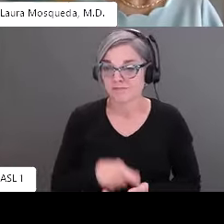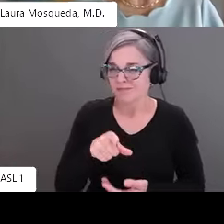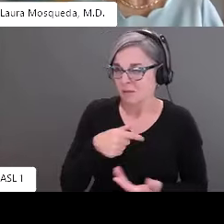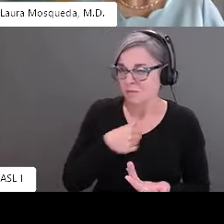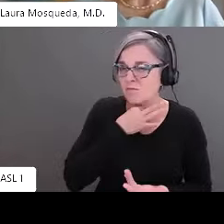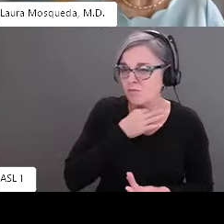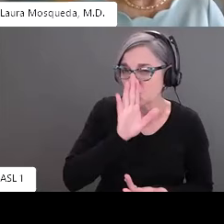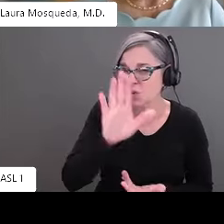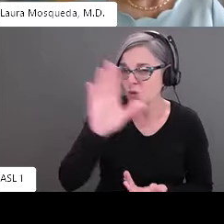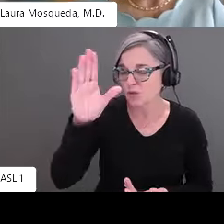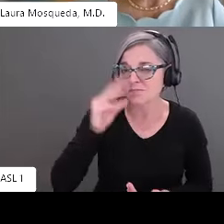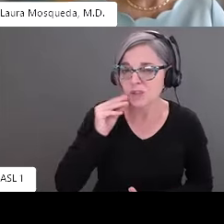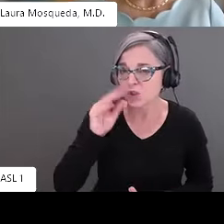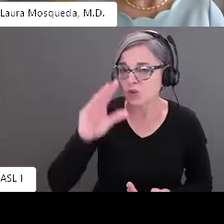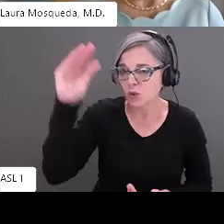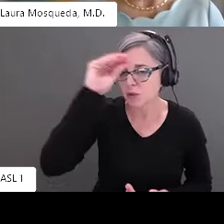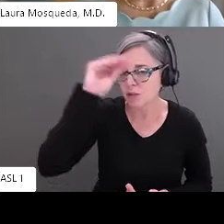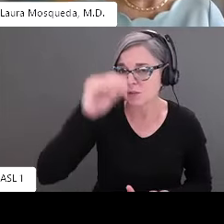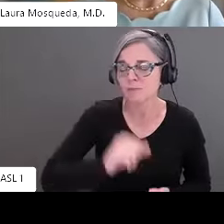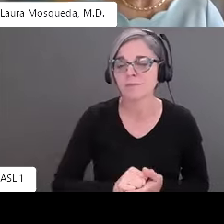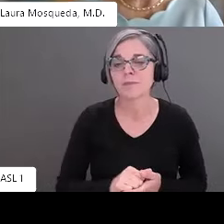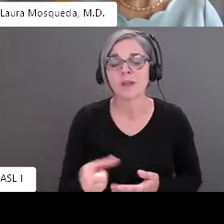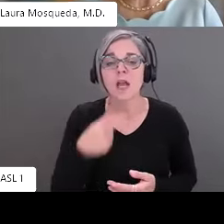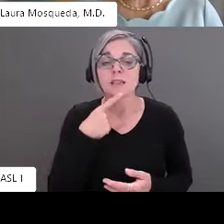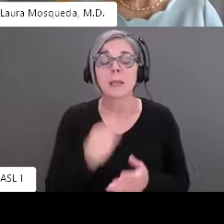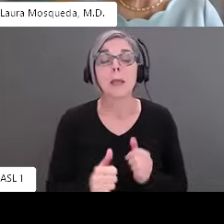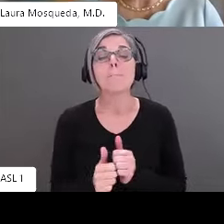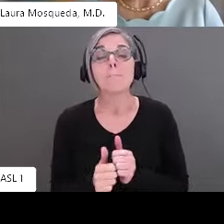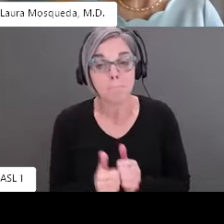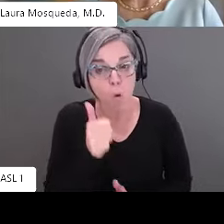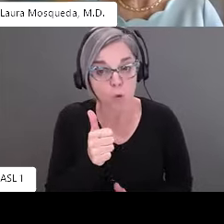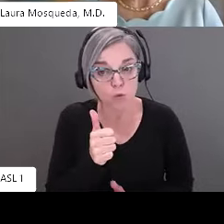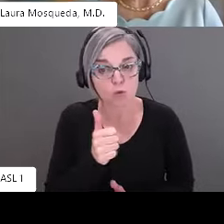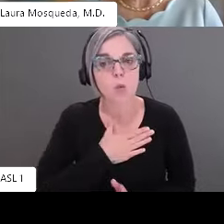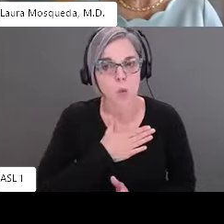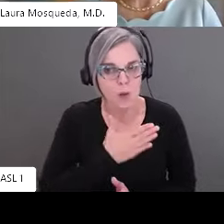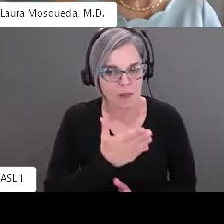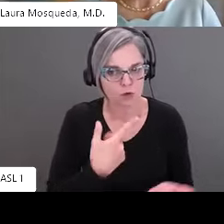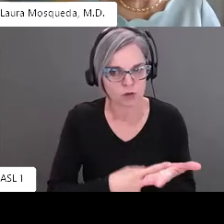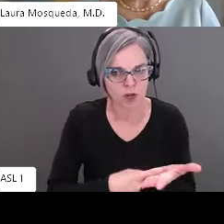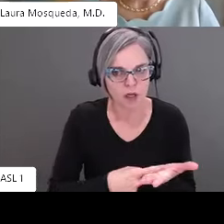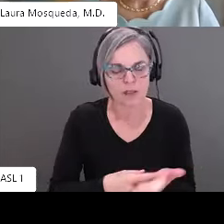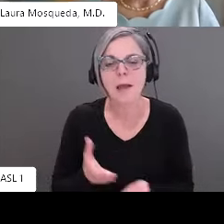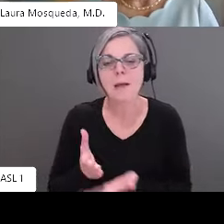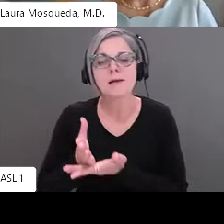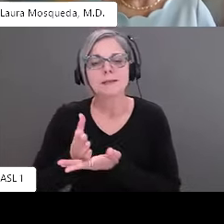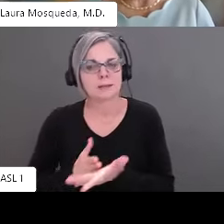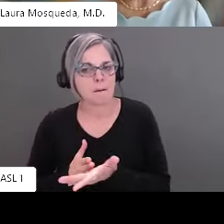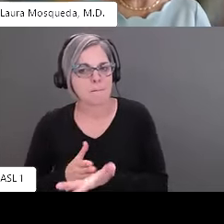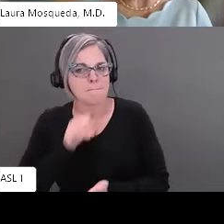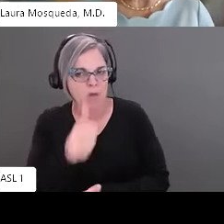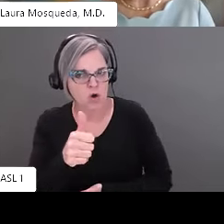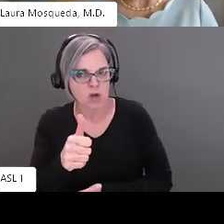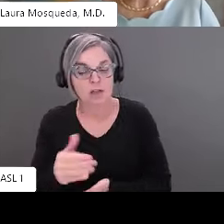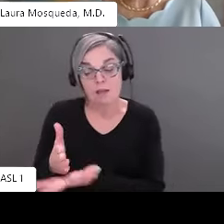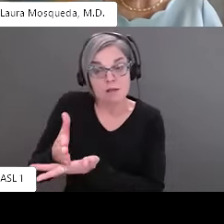I would say most are and some aren't. And the ones who aren't are the scariest because they